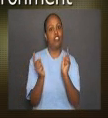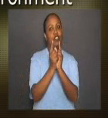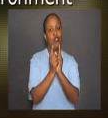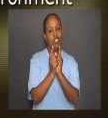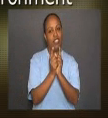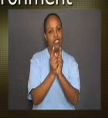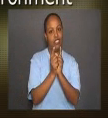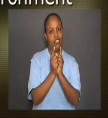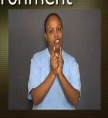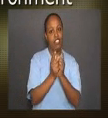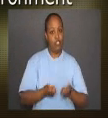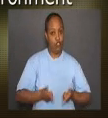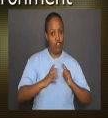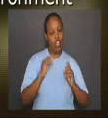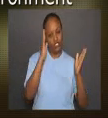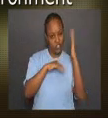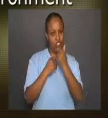joint problem solving.